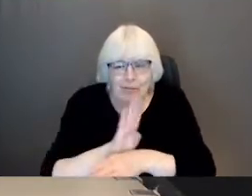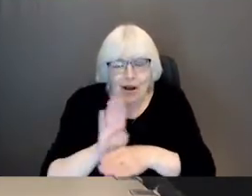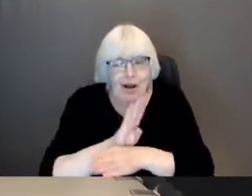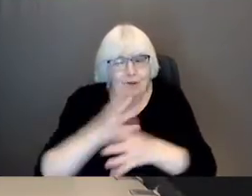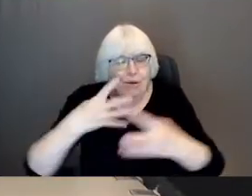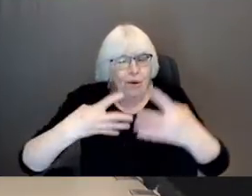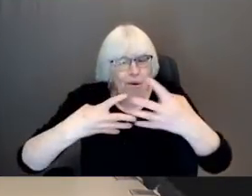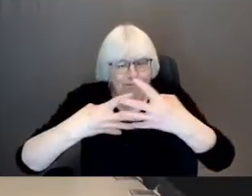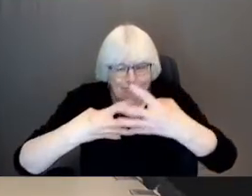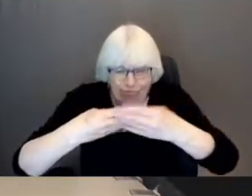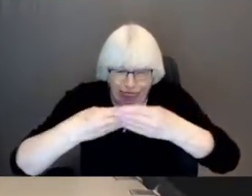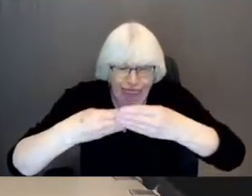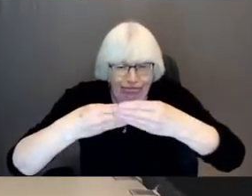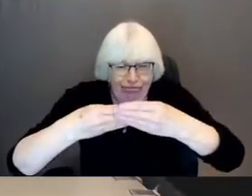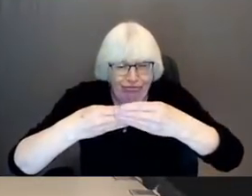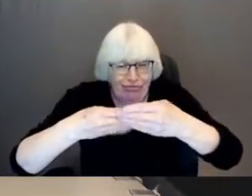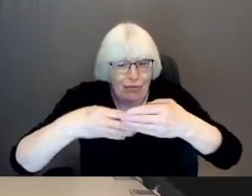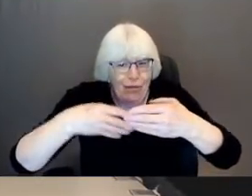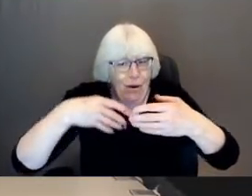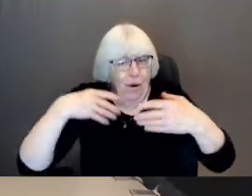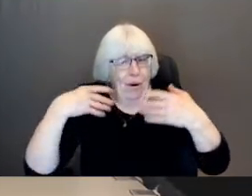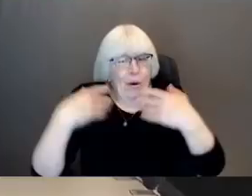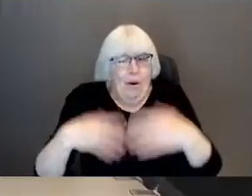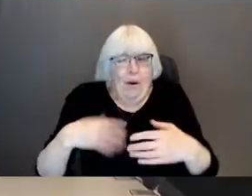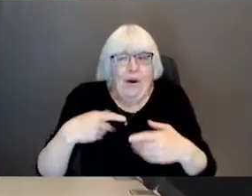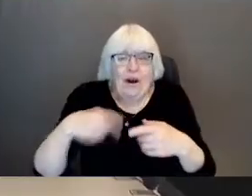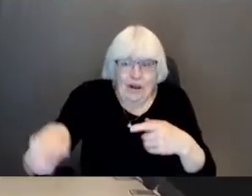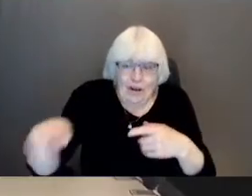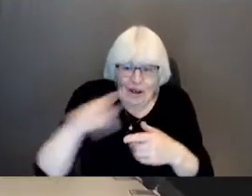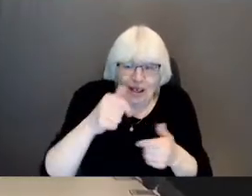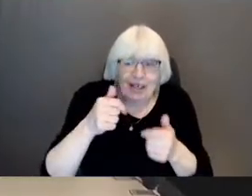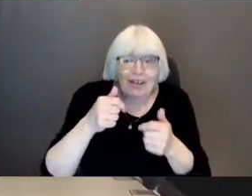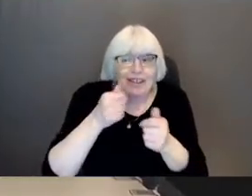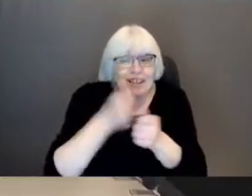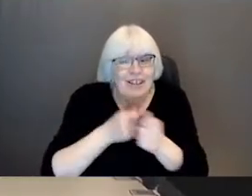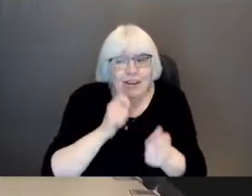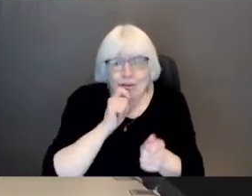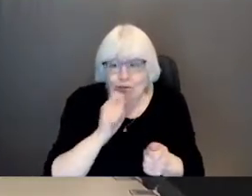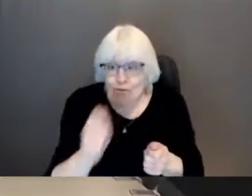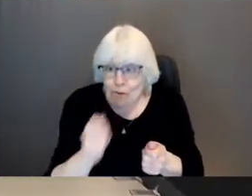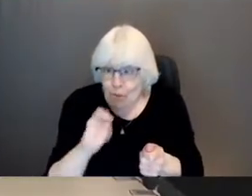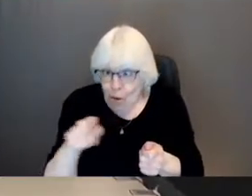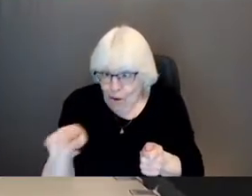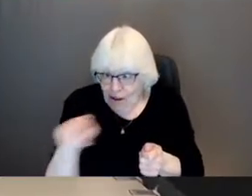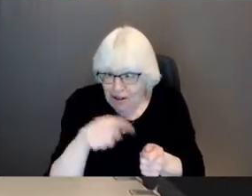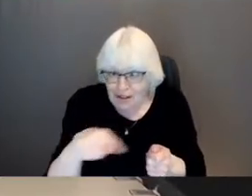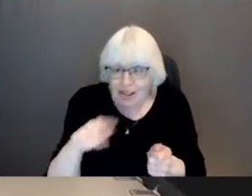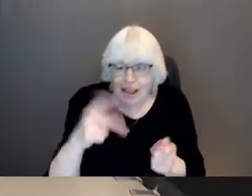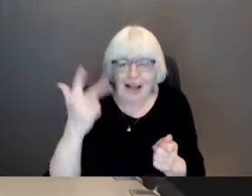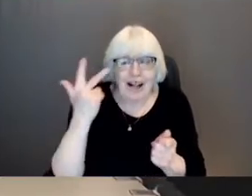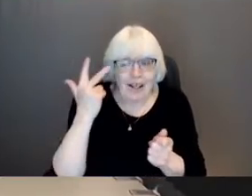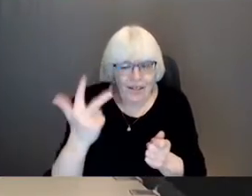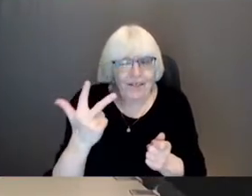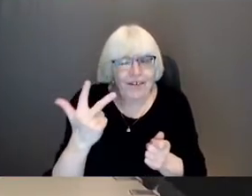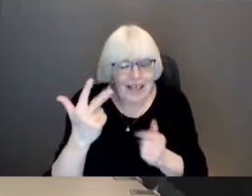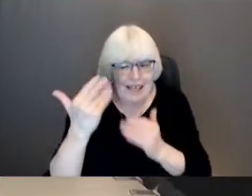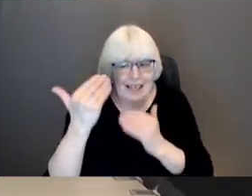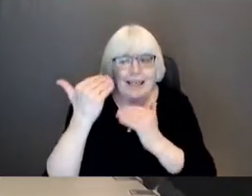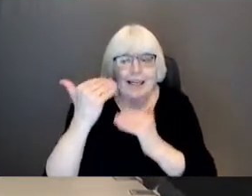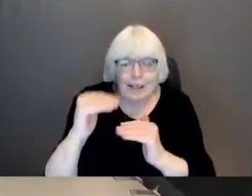have a hard stop as well, but it's for caucus, so I would just be as happy to stay here. And I'm joking, of